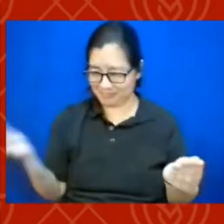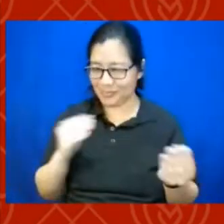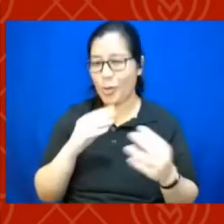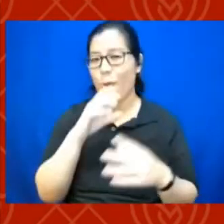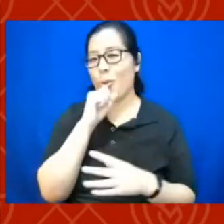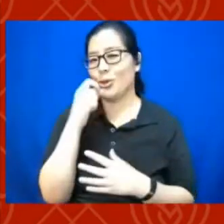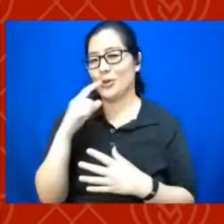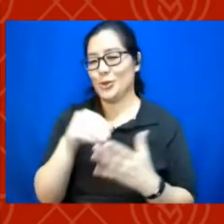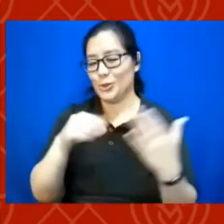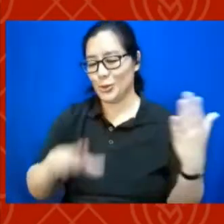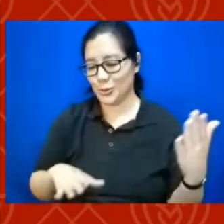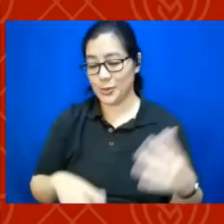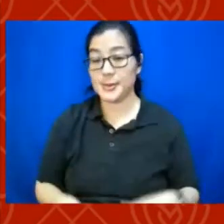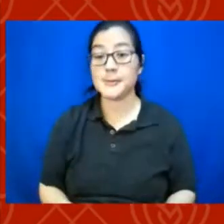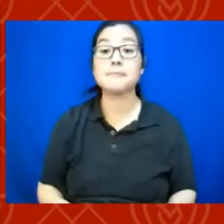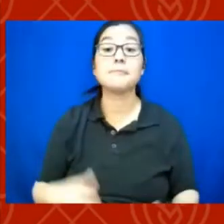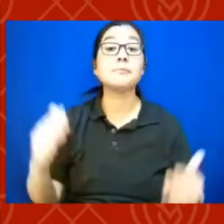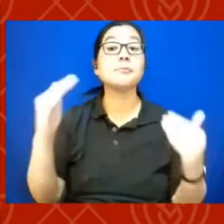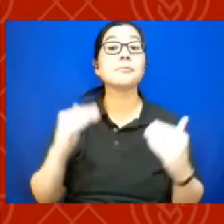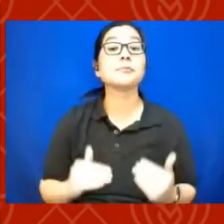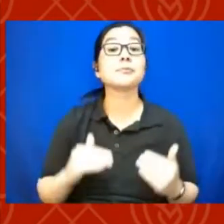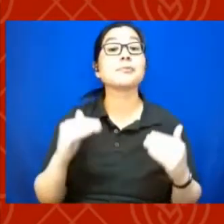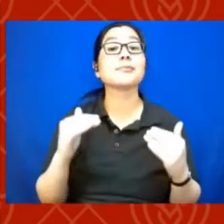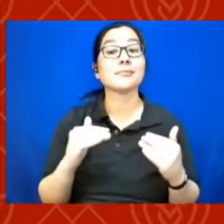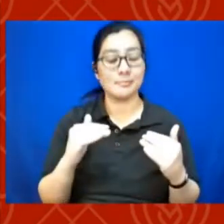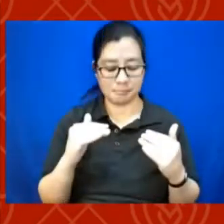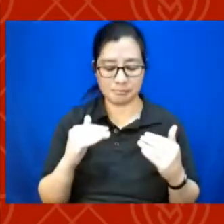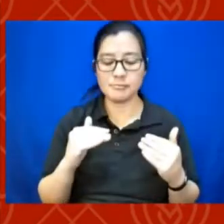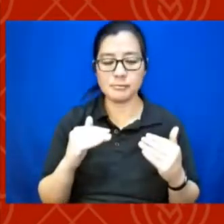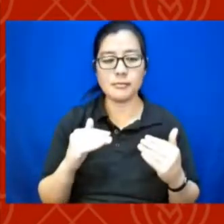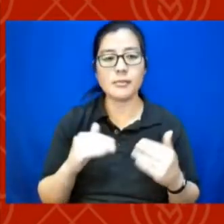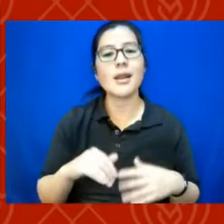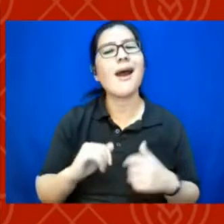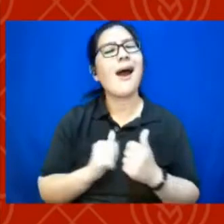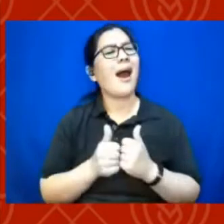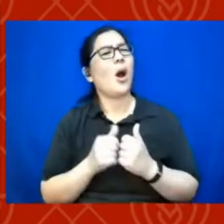Now we're going to be talking about some how-tos, like crafts.